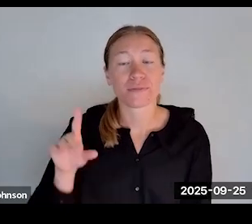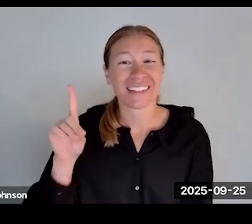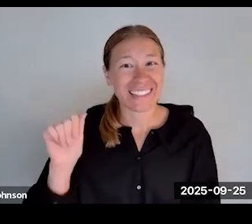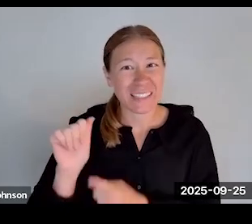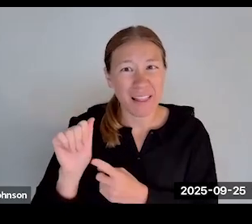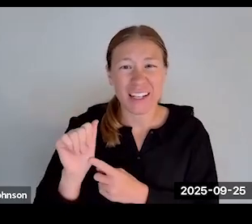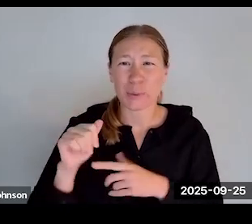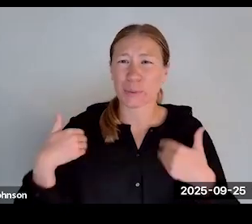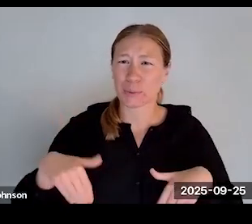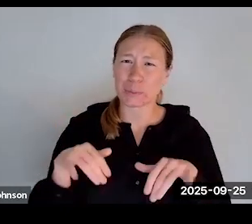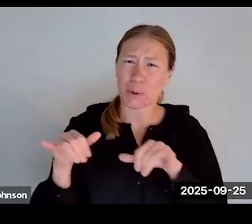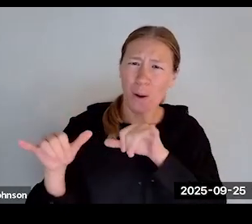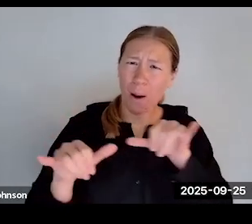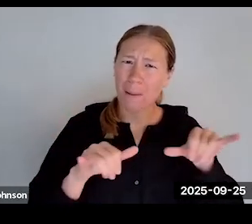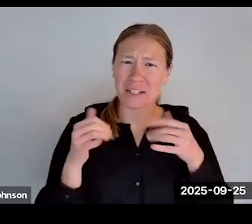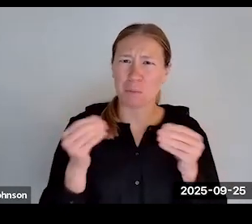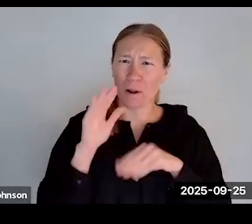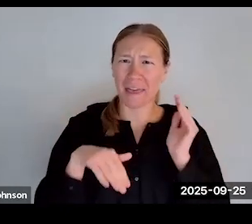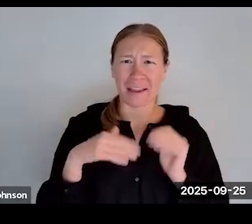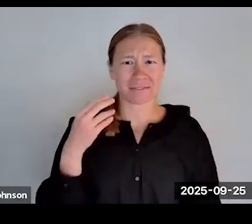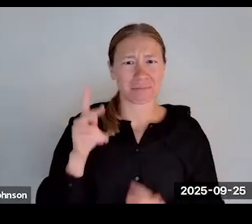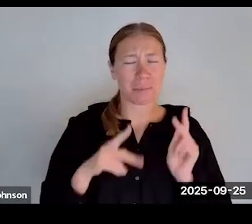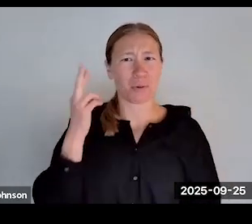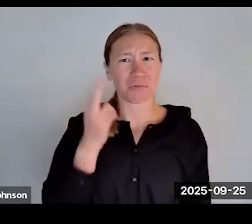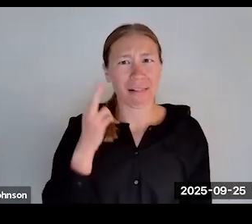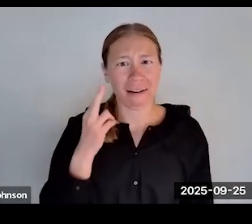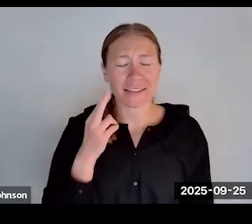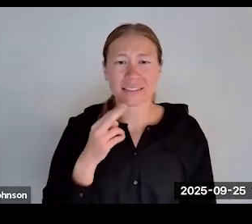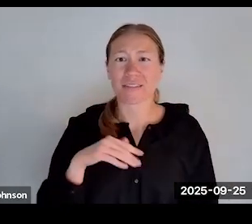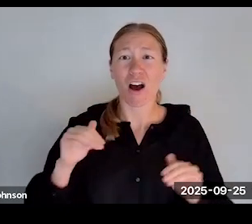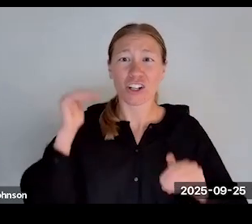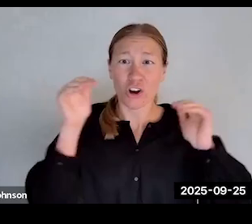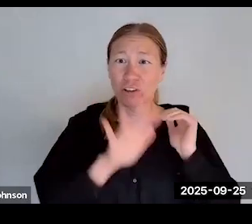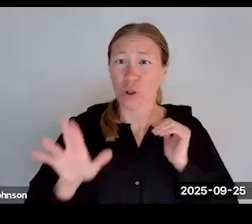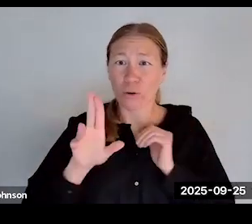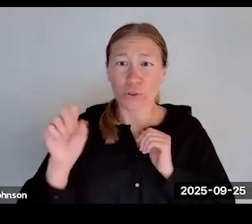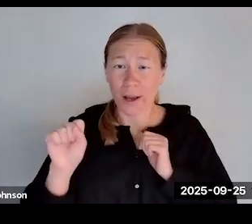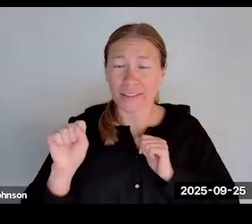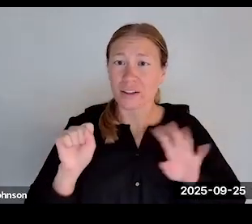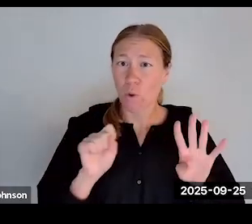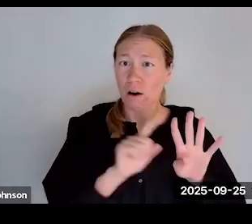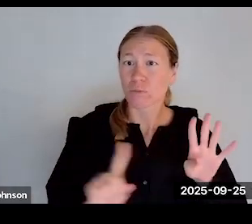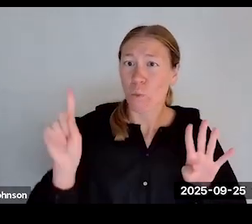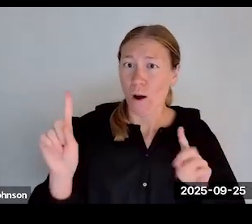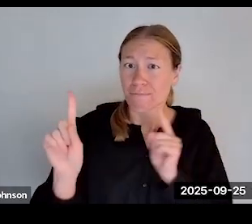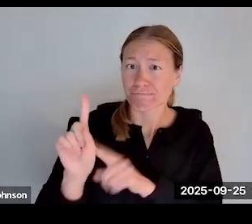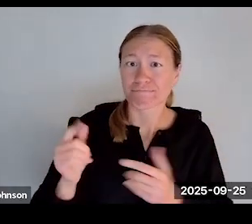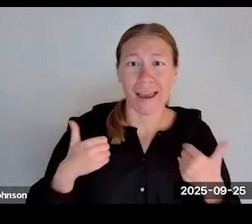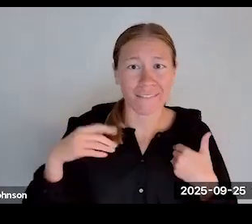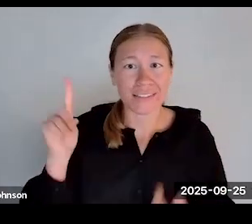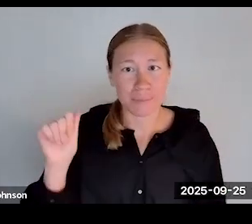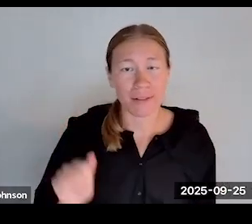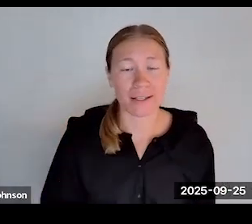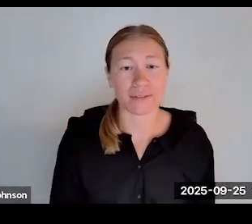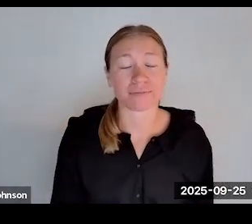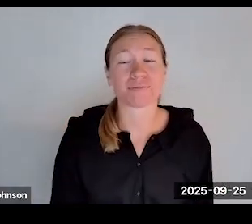Disability is far more common than many realize. It's actually 1 in 4 adults in the US that lives with a disability.